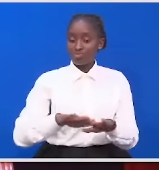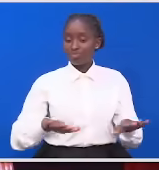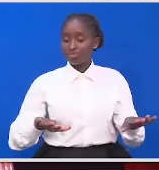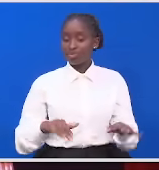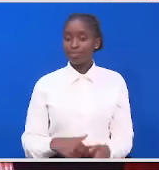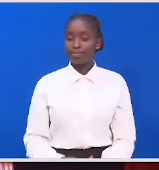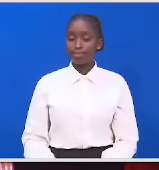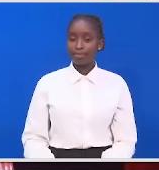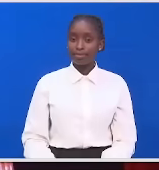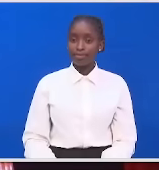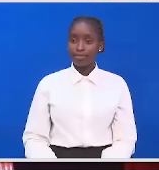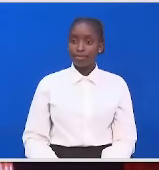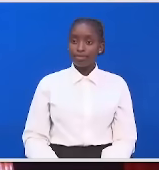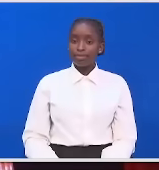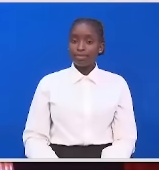And